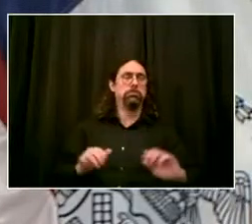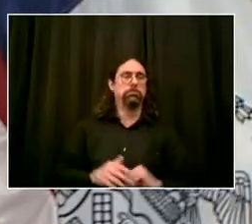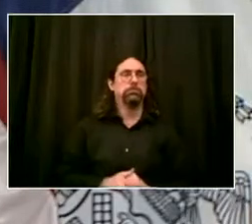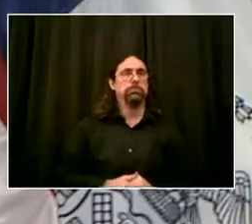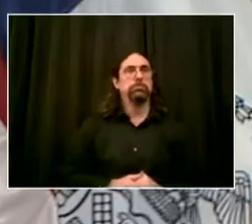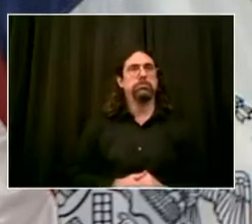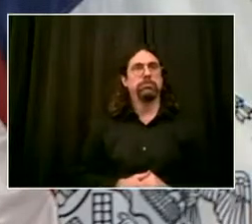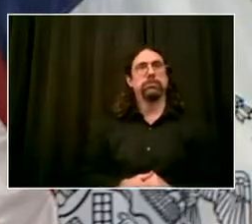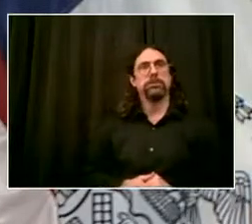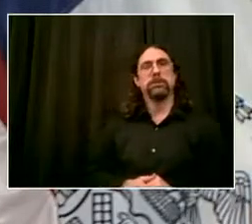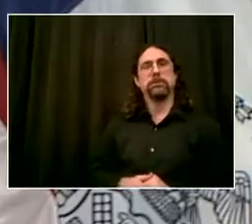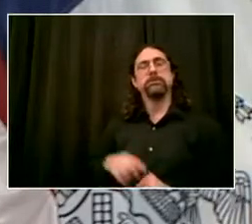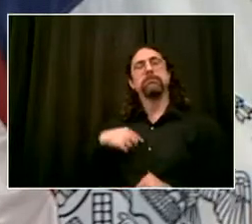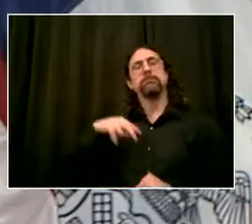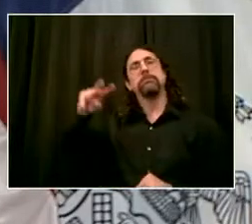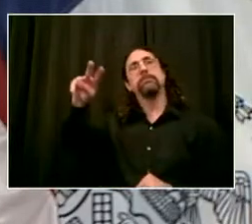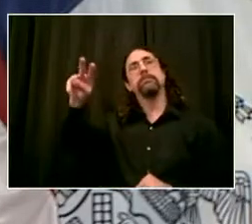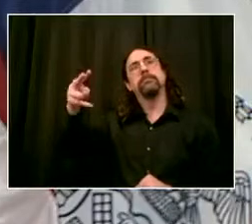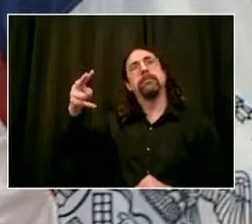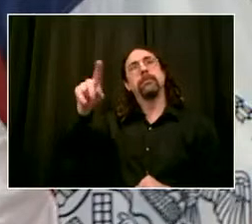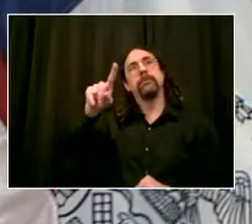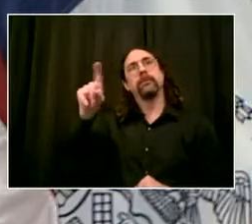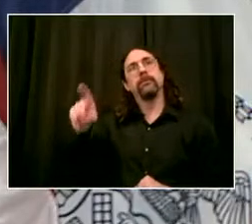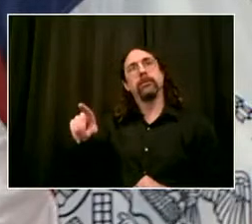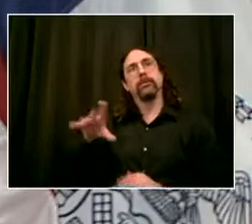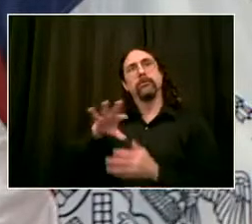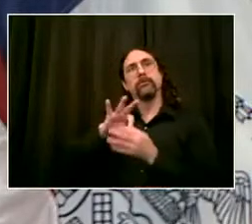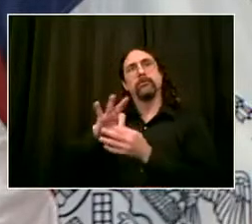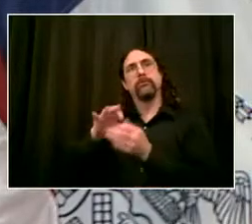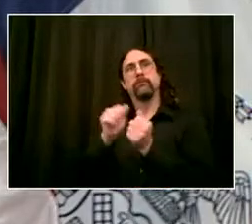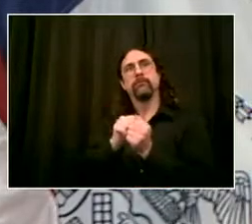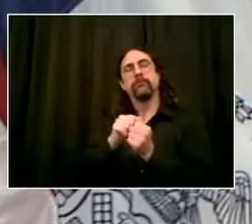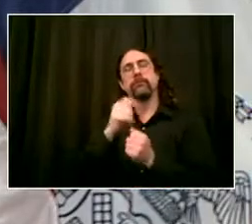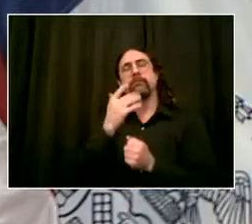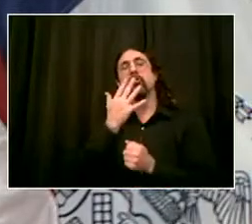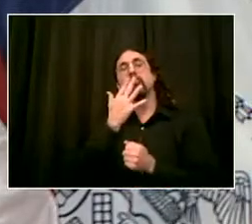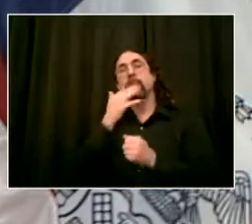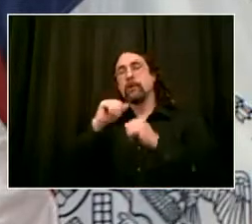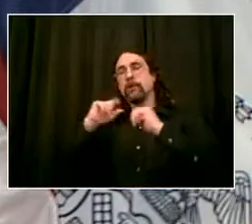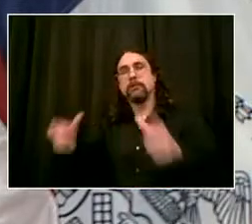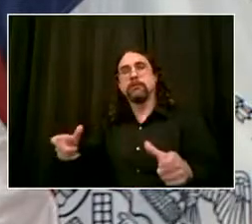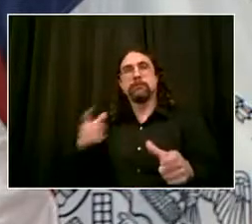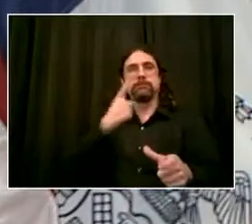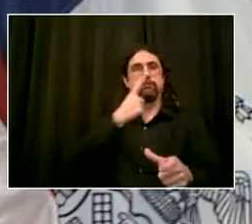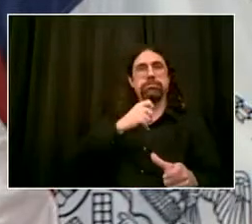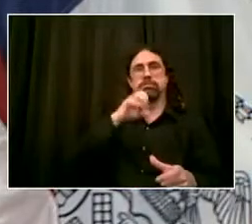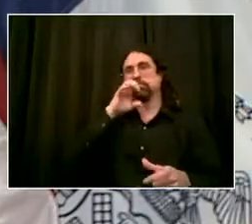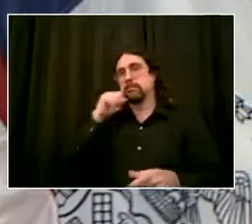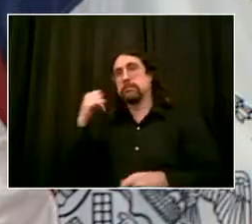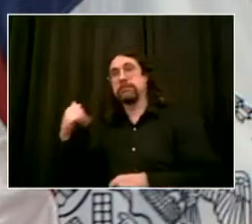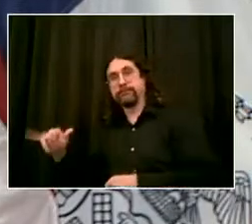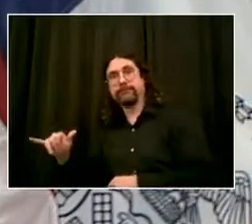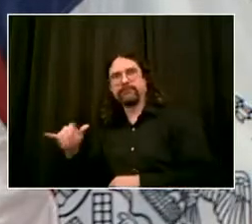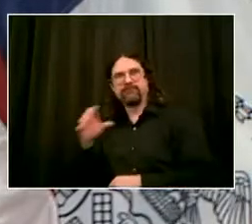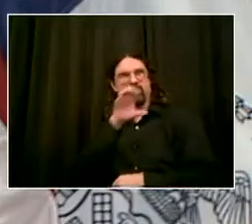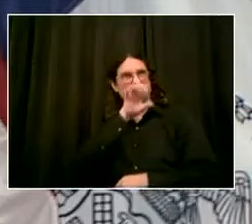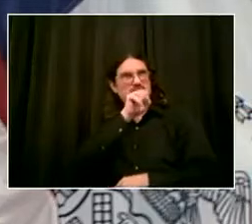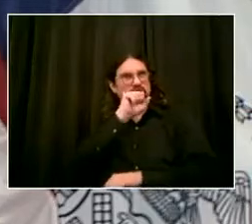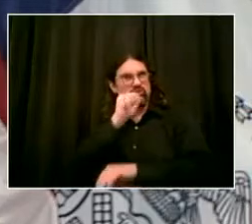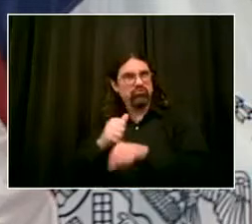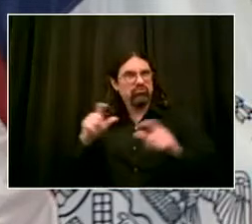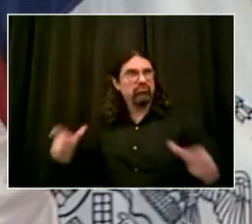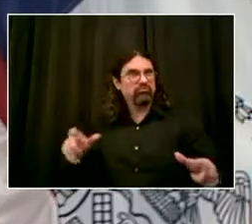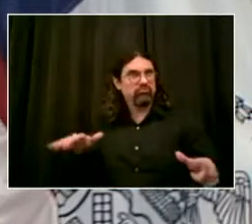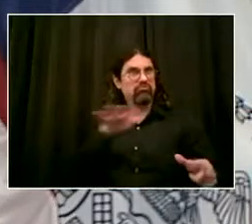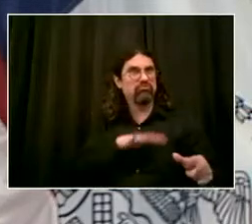asked multiple times I guess throughout this whole pandemic but the small businesses and just business in general that will be affected the most by these closures um